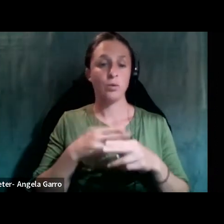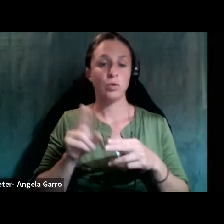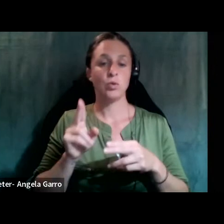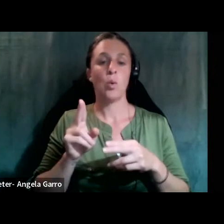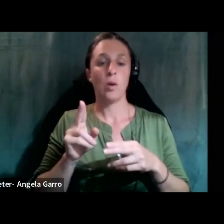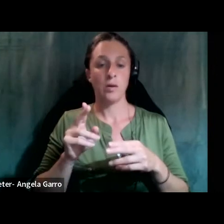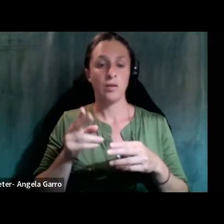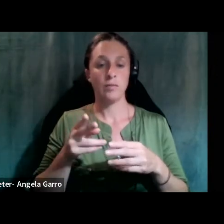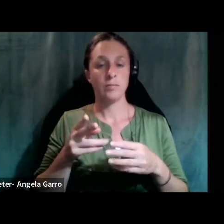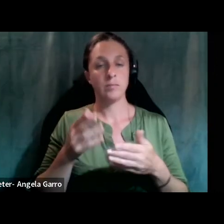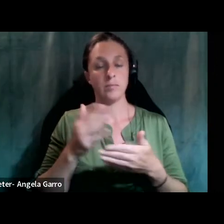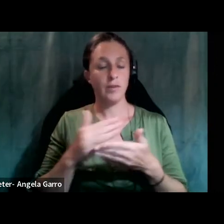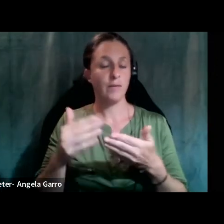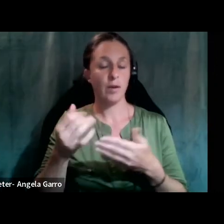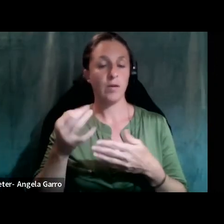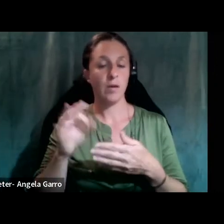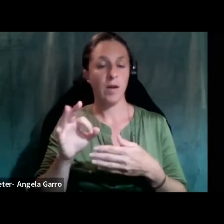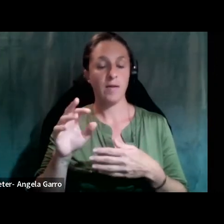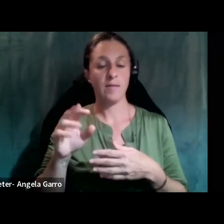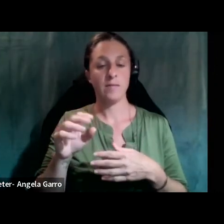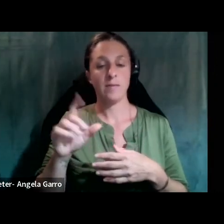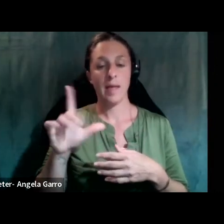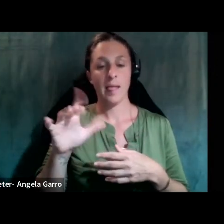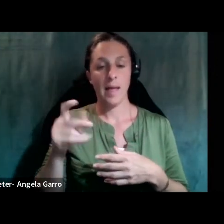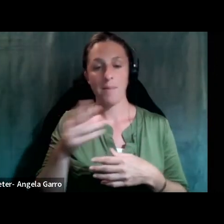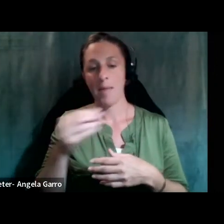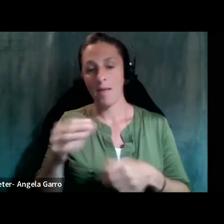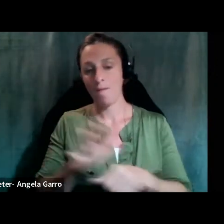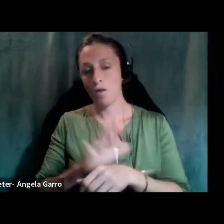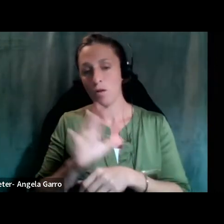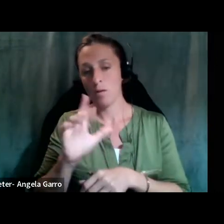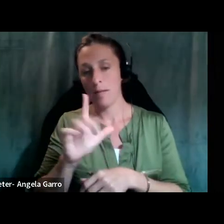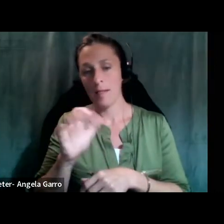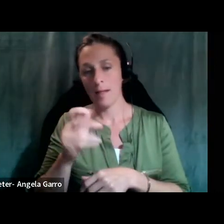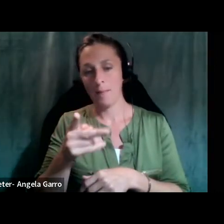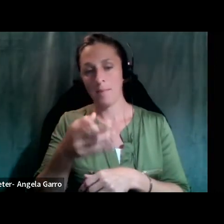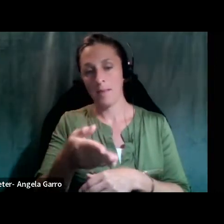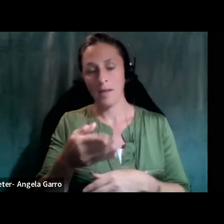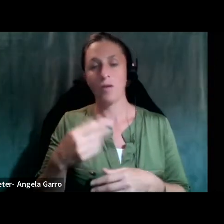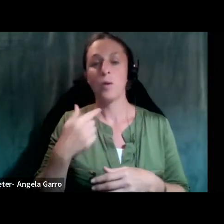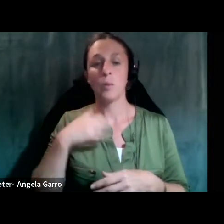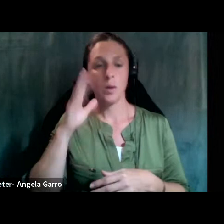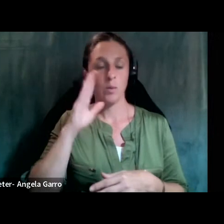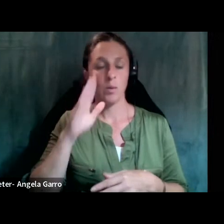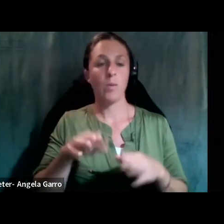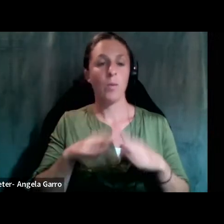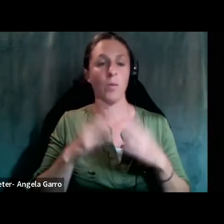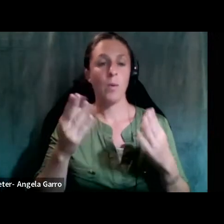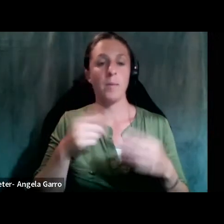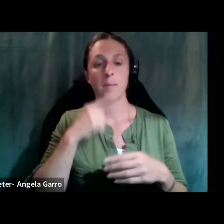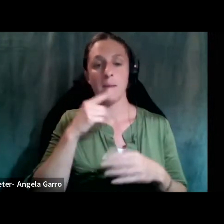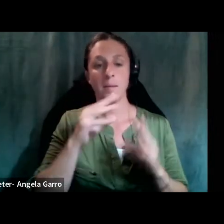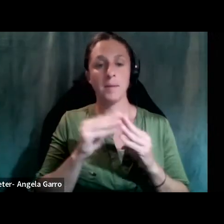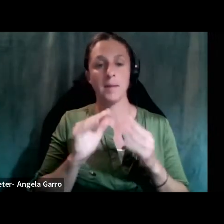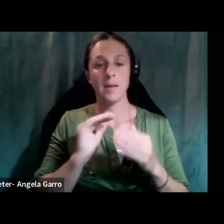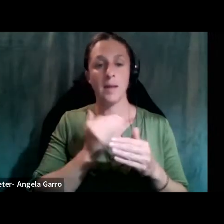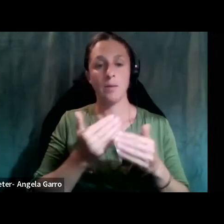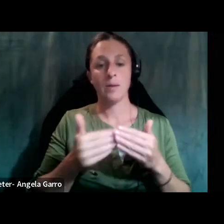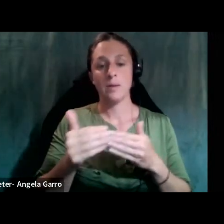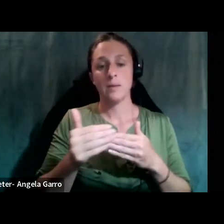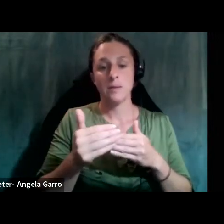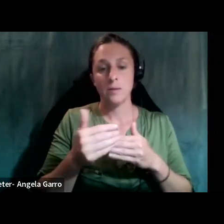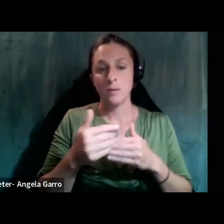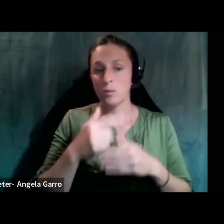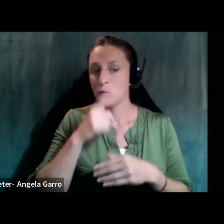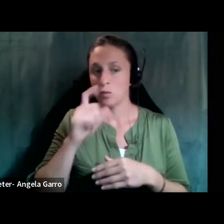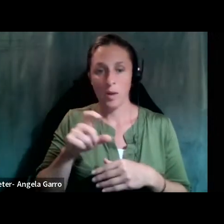LCAP, as well as the full LCAP is there. And so we'll open up the public meeting in our next, so we don't have